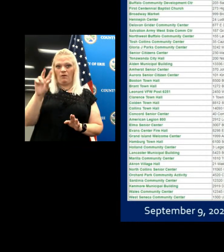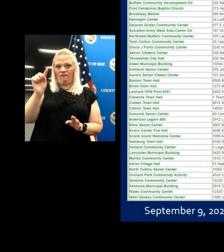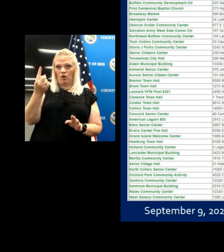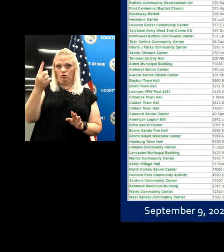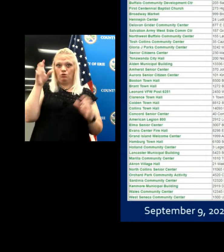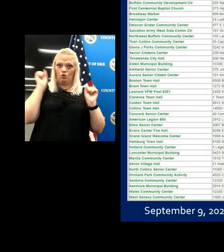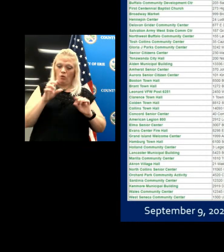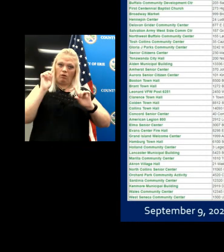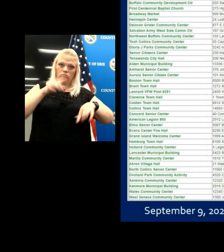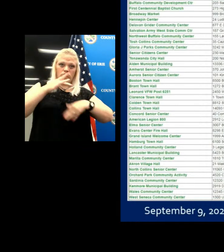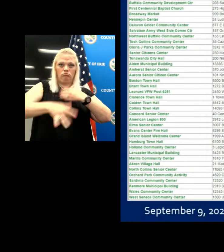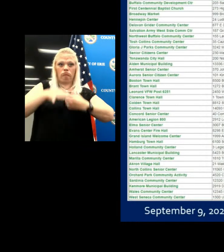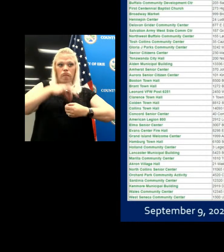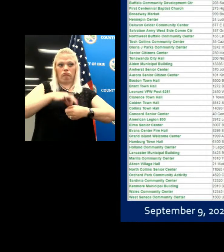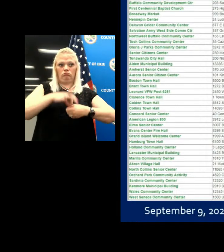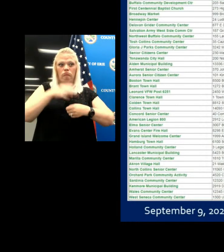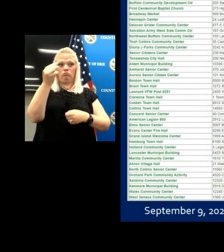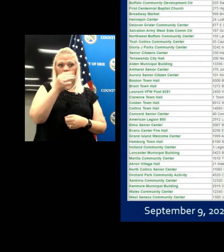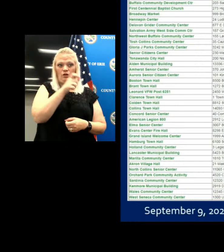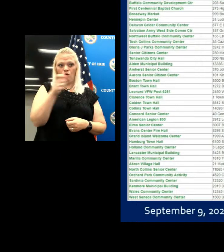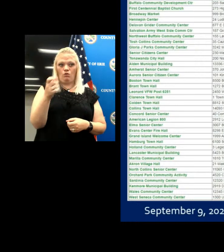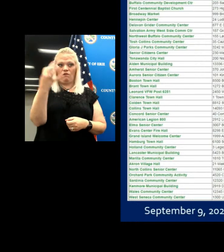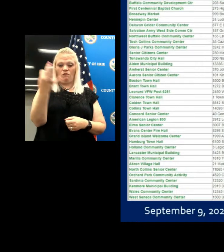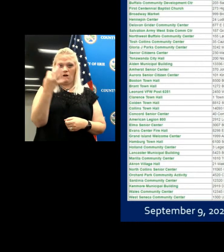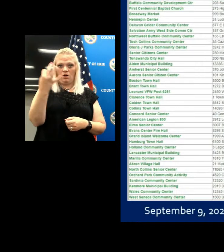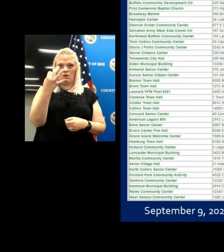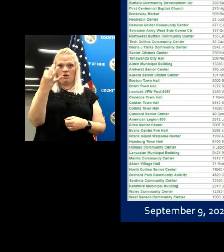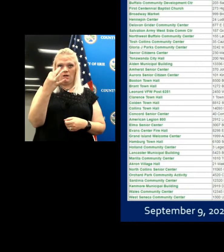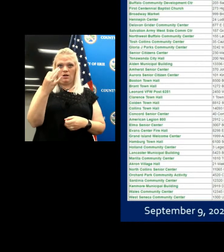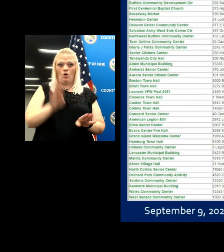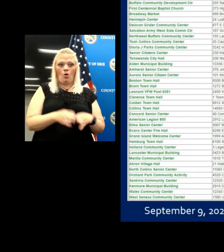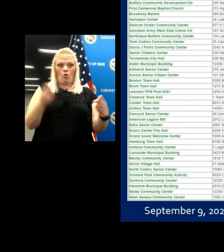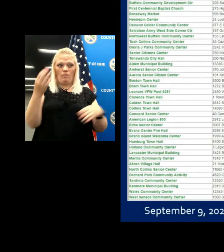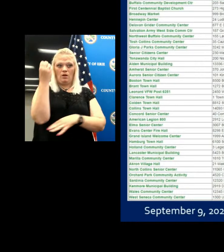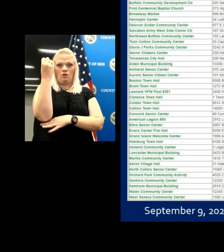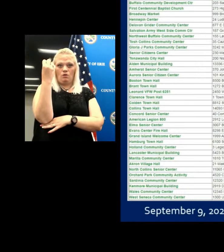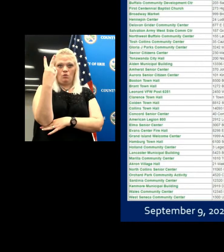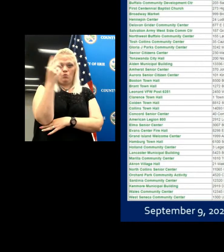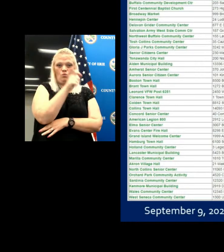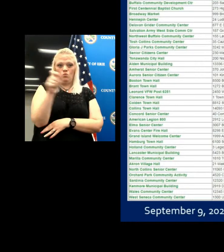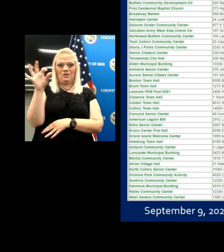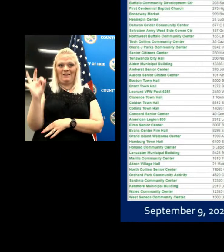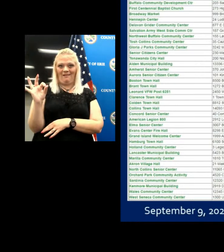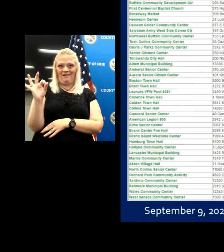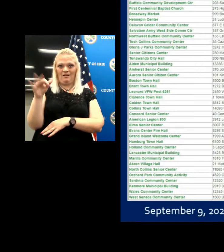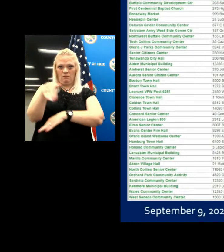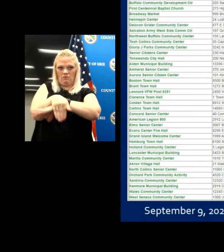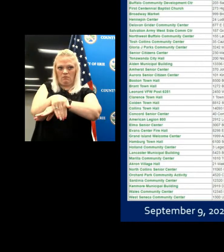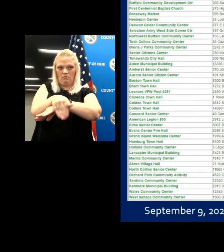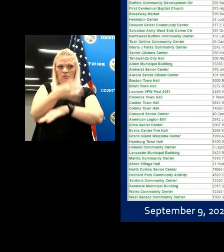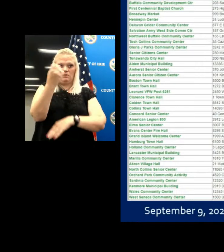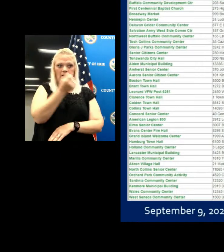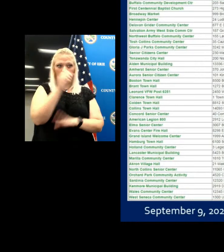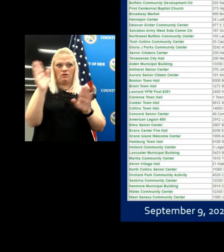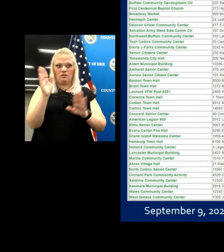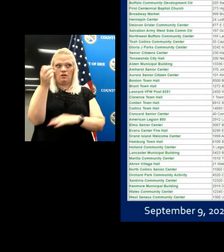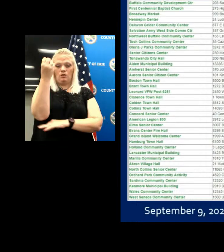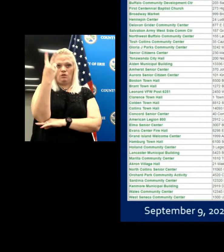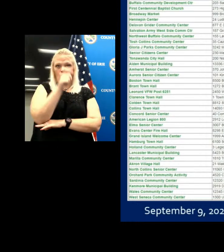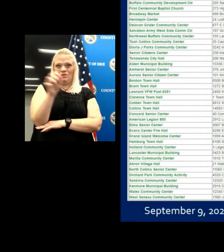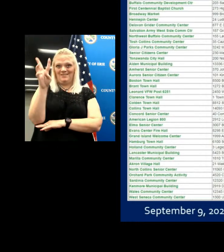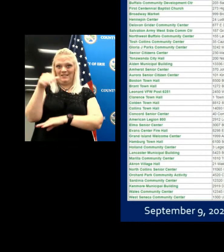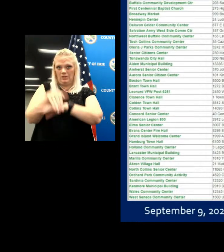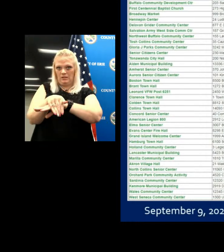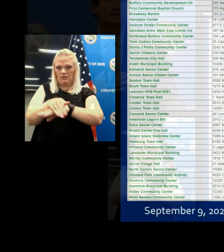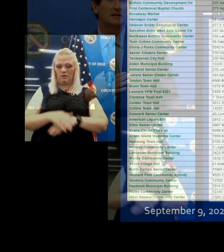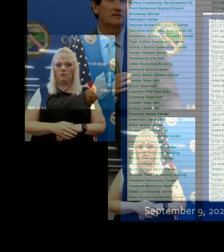go early voting. Monday through Friday, early voting locations will be open from noon to 9, and Saturday and Sunday they will be open noon to